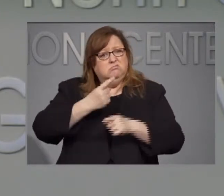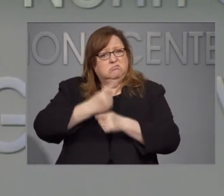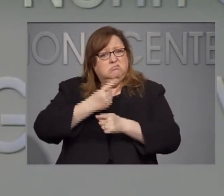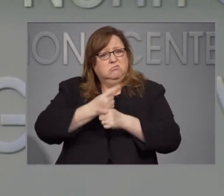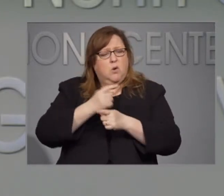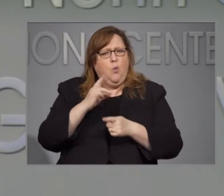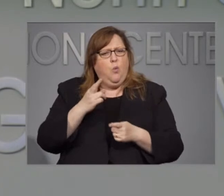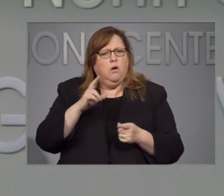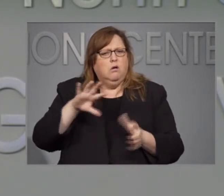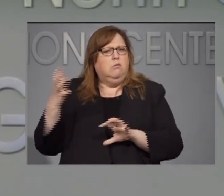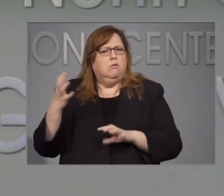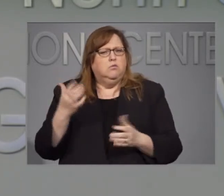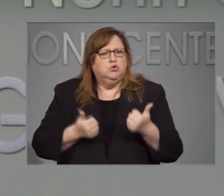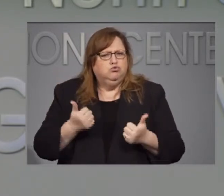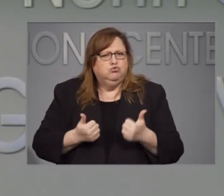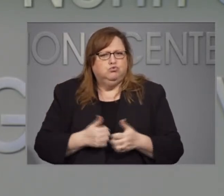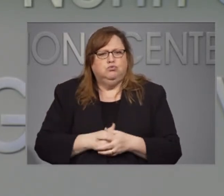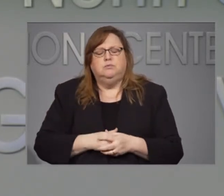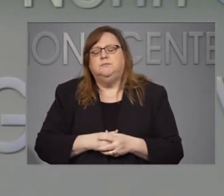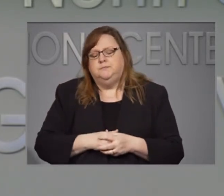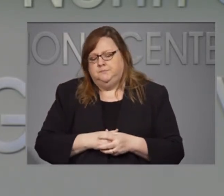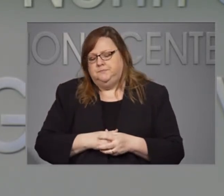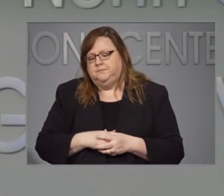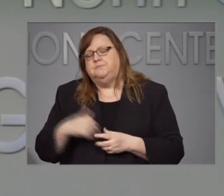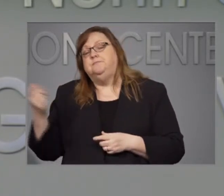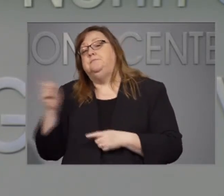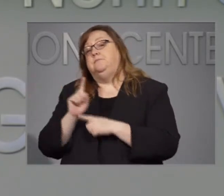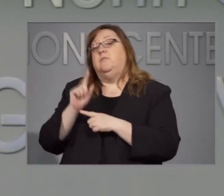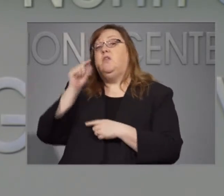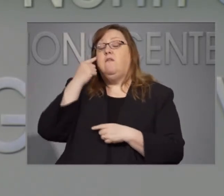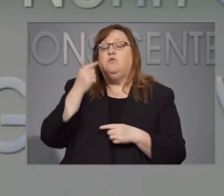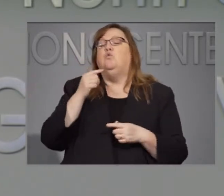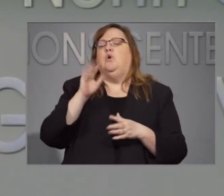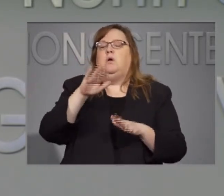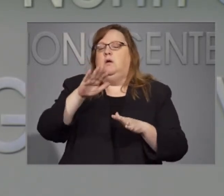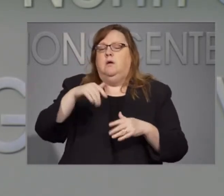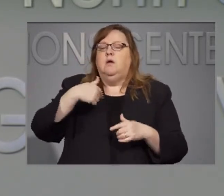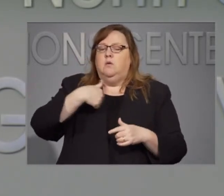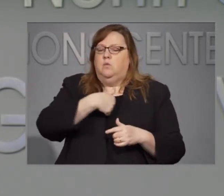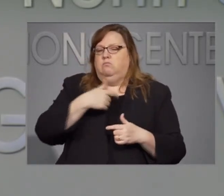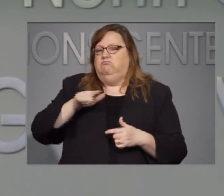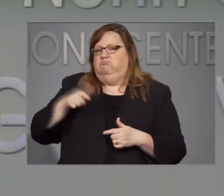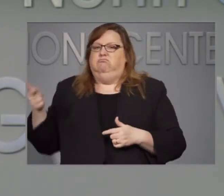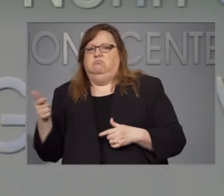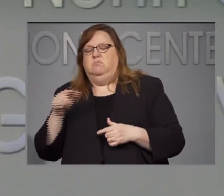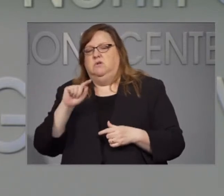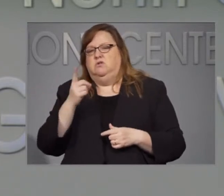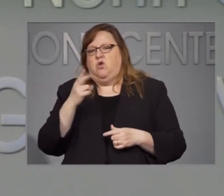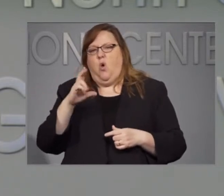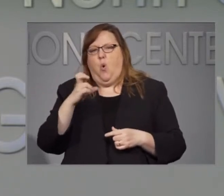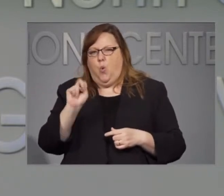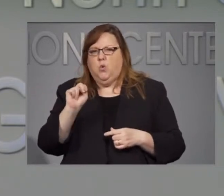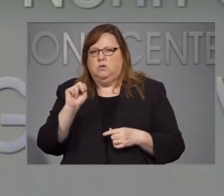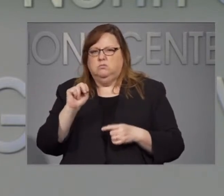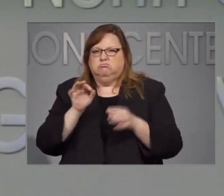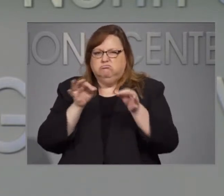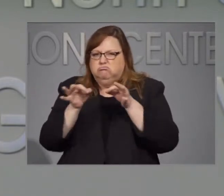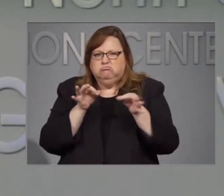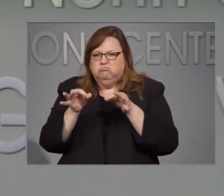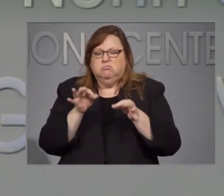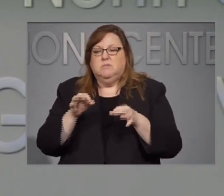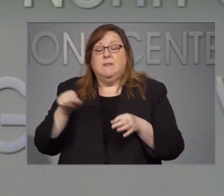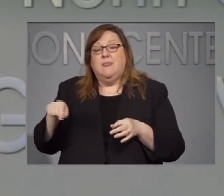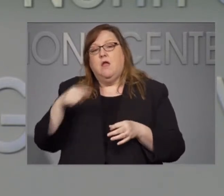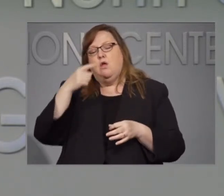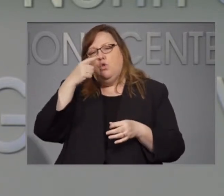Cohen address that because they are looking at all of these trends and indicators, all 7 of them in combination,